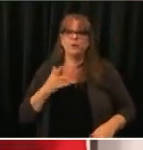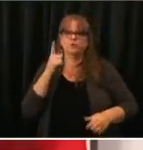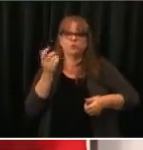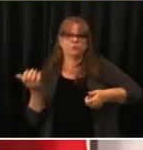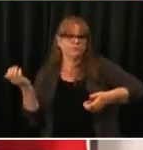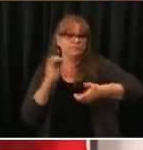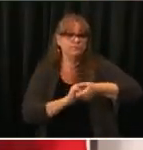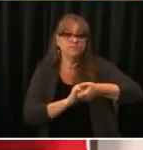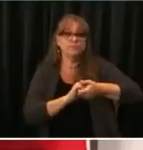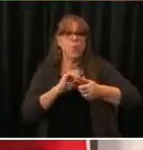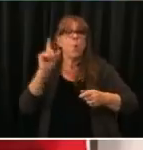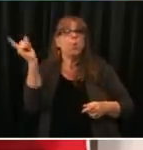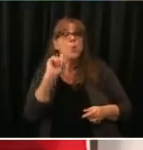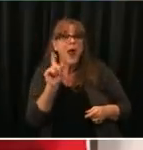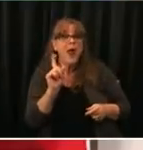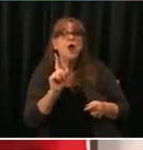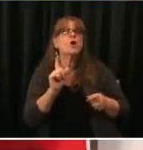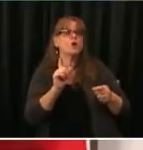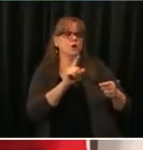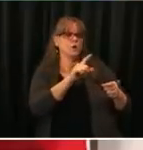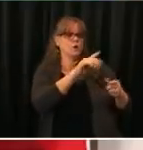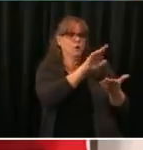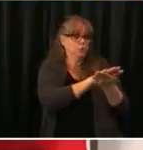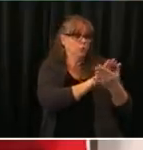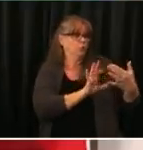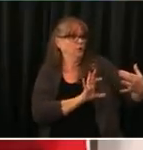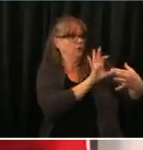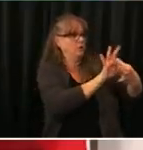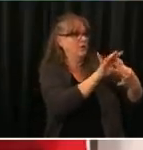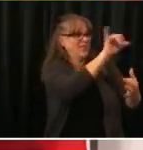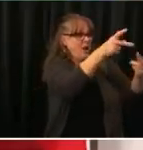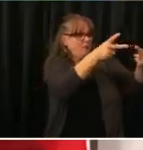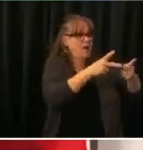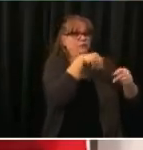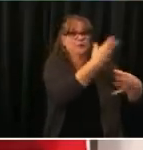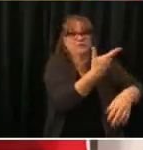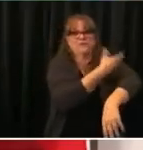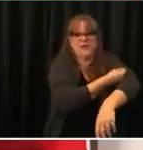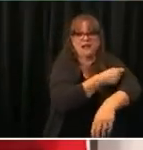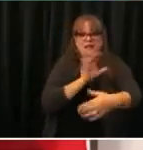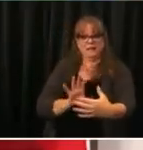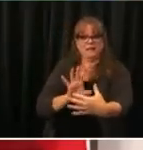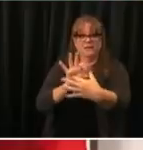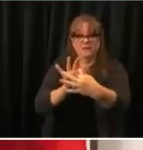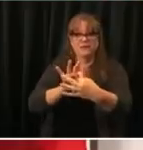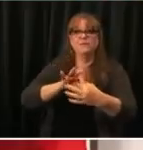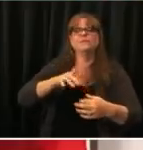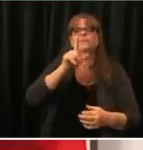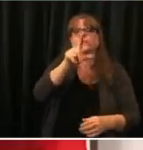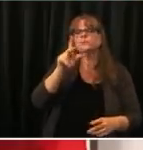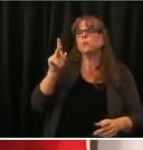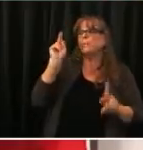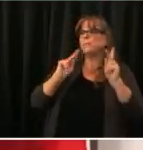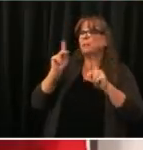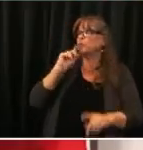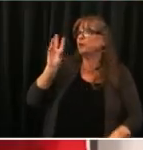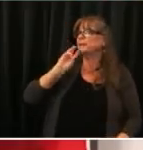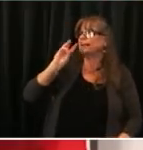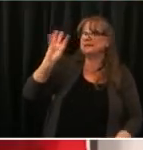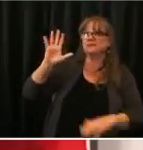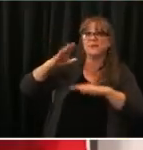get vaccinated. Members of the general public, age 65 and up, will also have access to the vaccine, along with